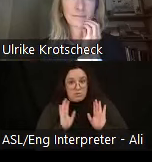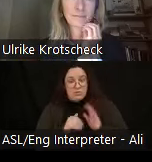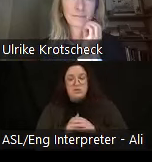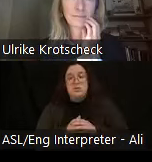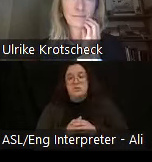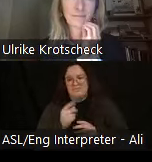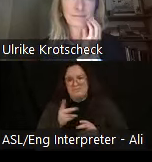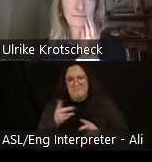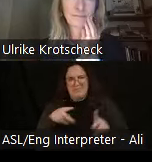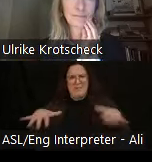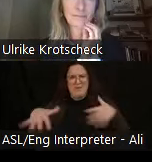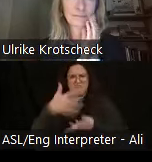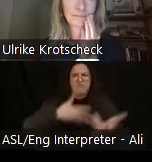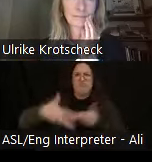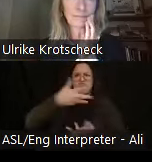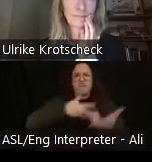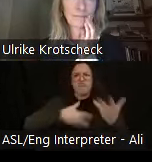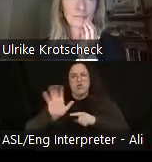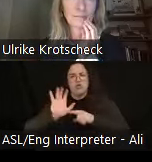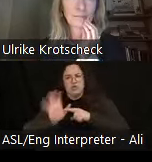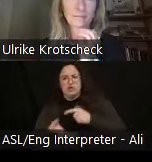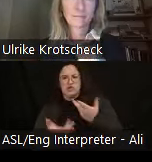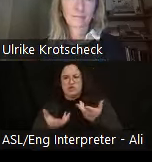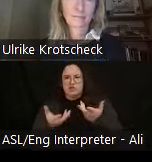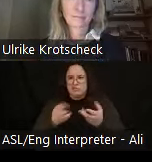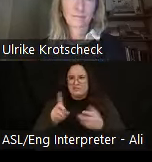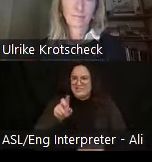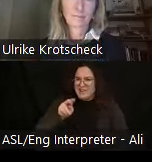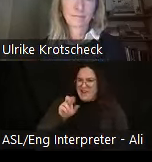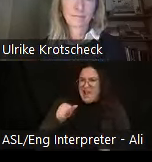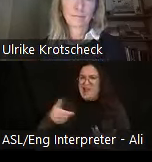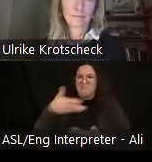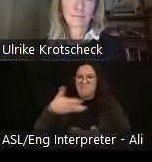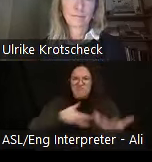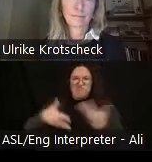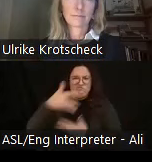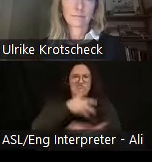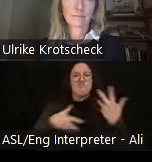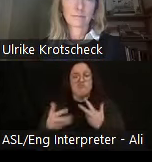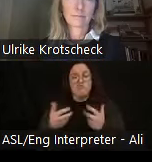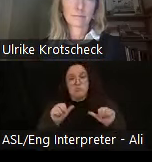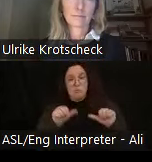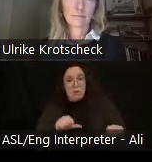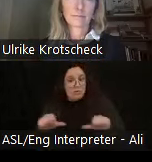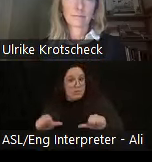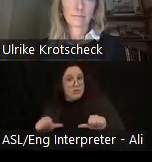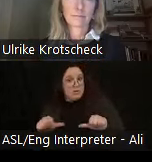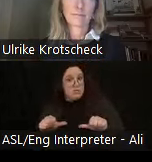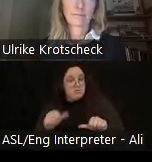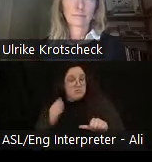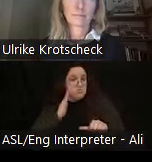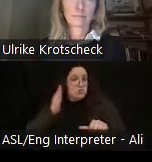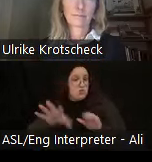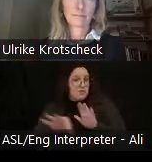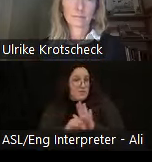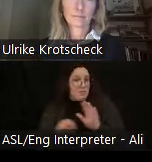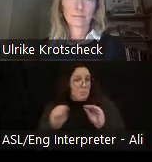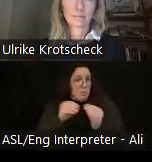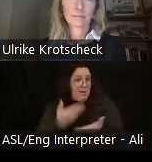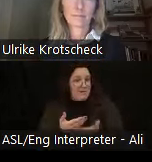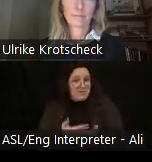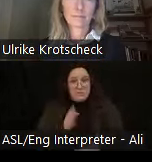all interacting and sharing both their DNA and their culture, it's possible that we are going to find more evidence. And